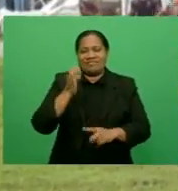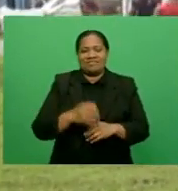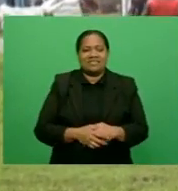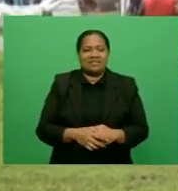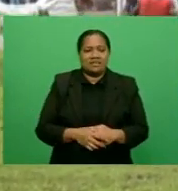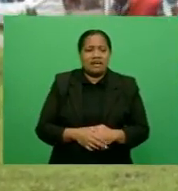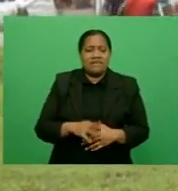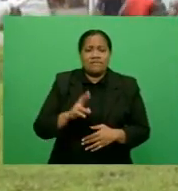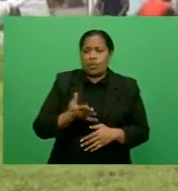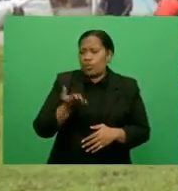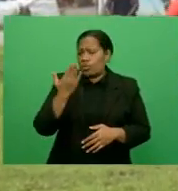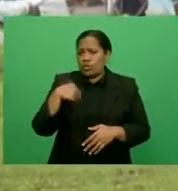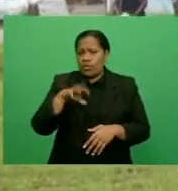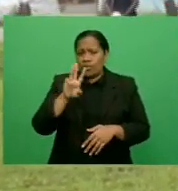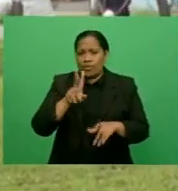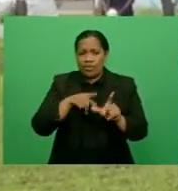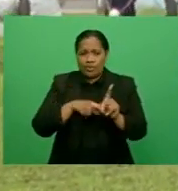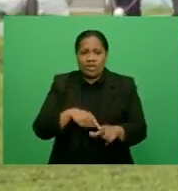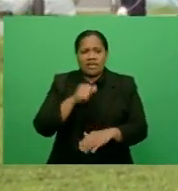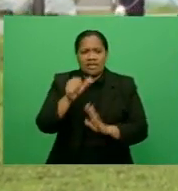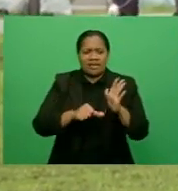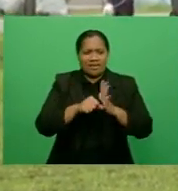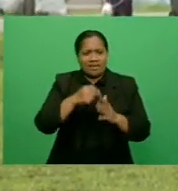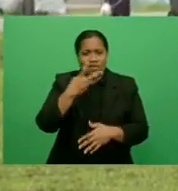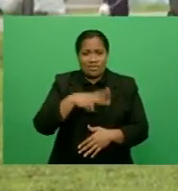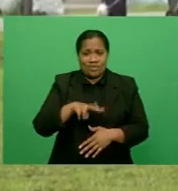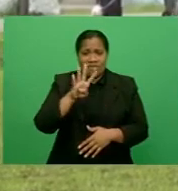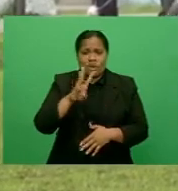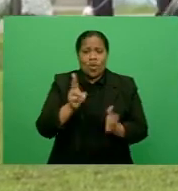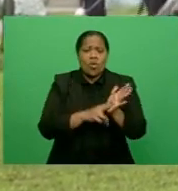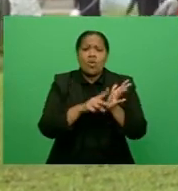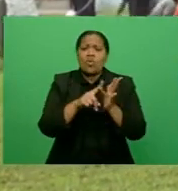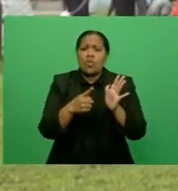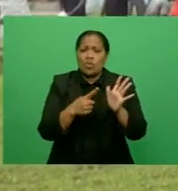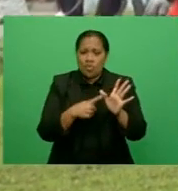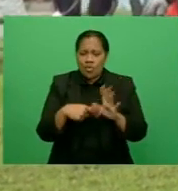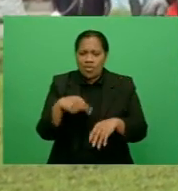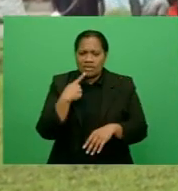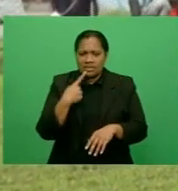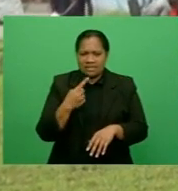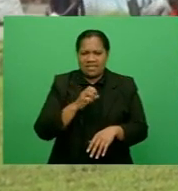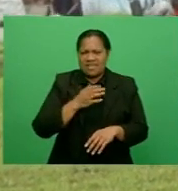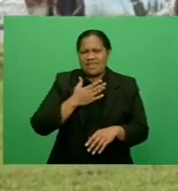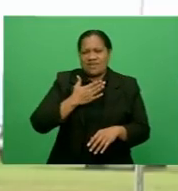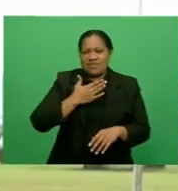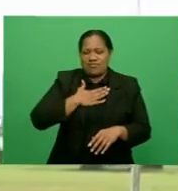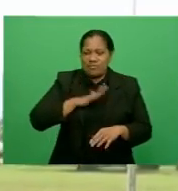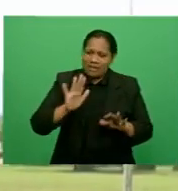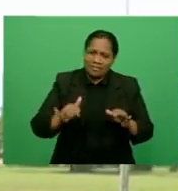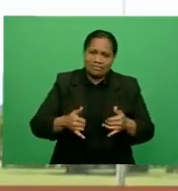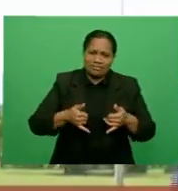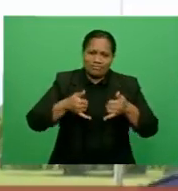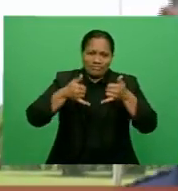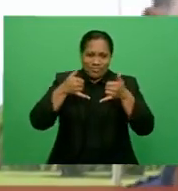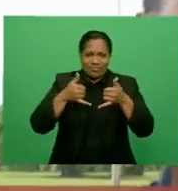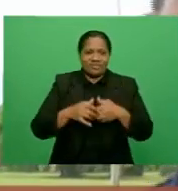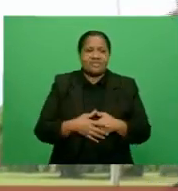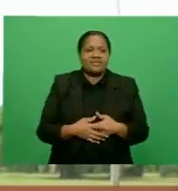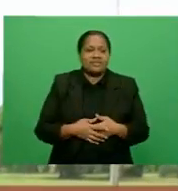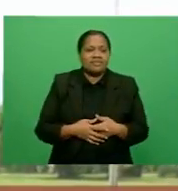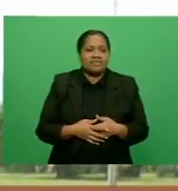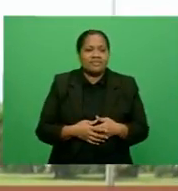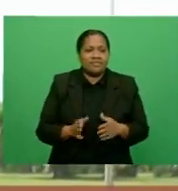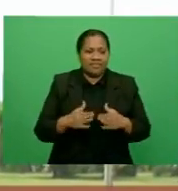the last three years, 24-year-old Noa Rasaku says they want nothing less than the title. My aim for the